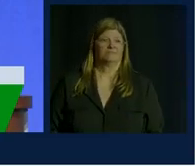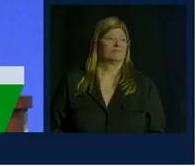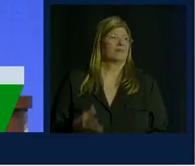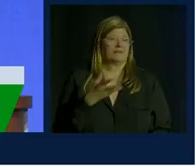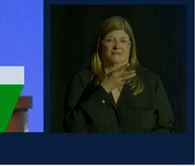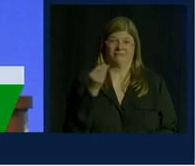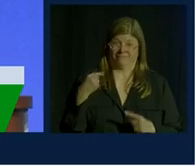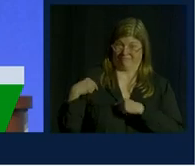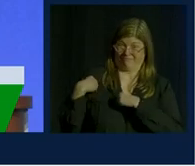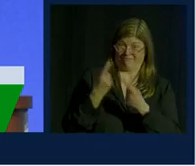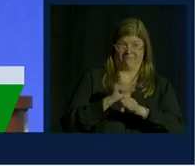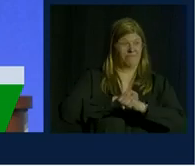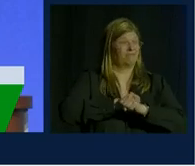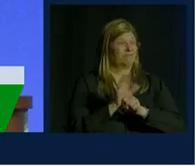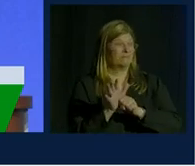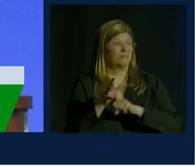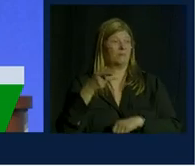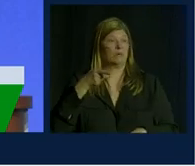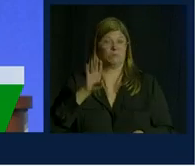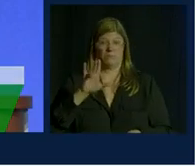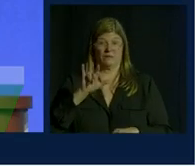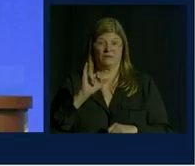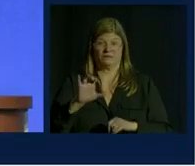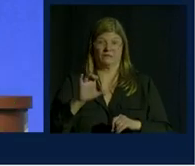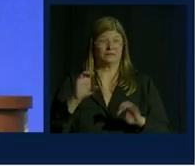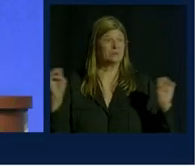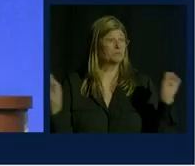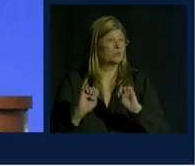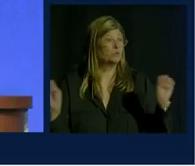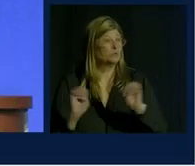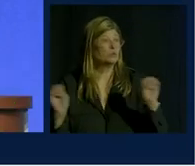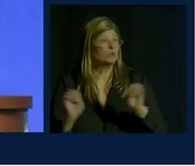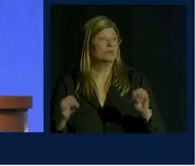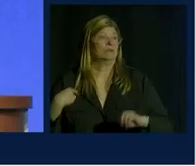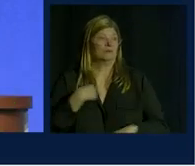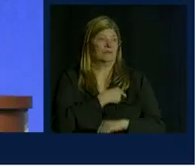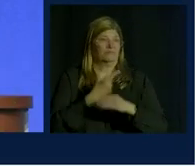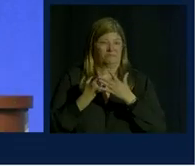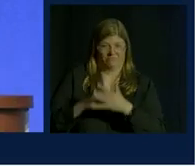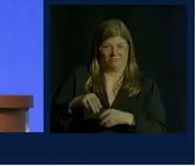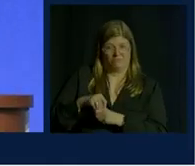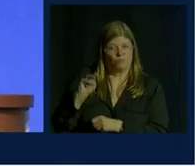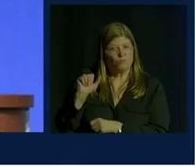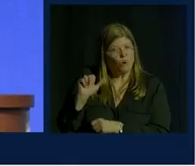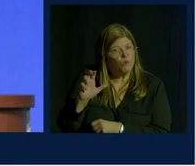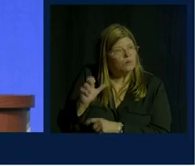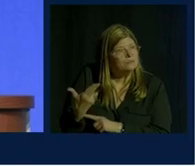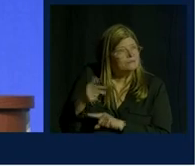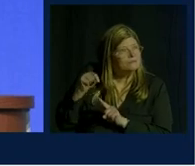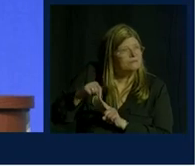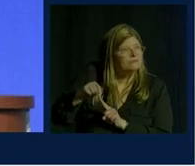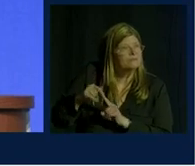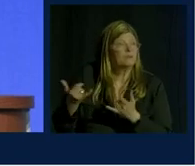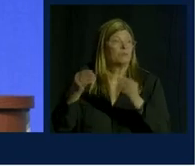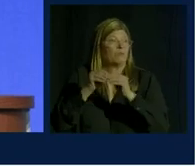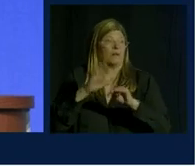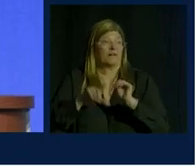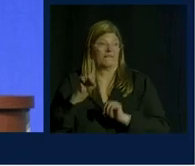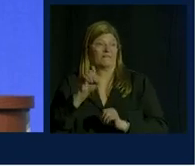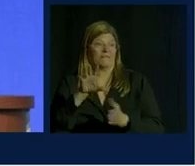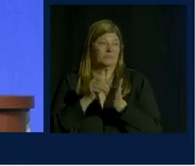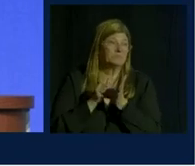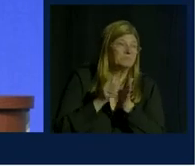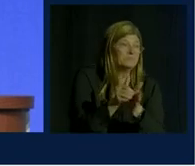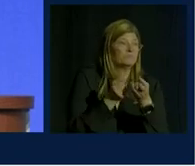health emergency began in March, the district has made more than $150 million available to